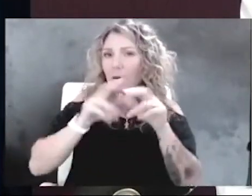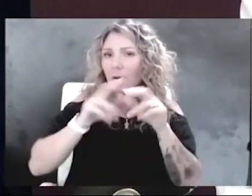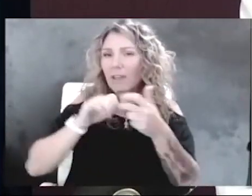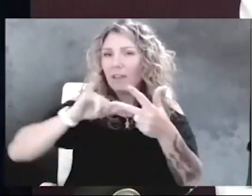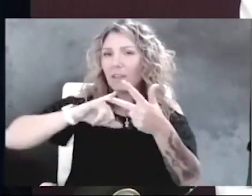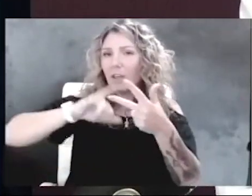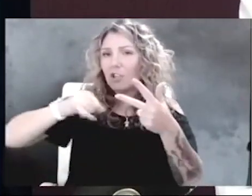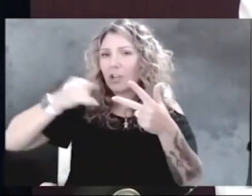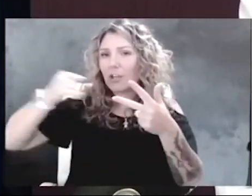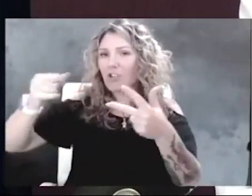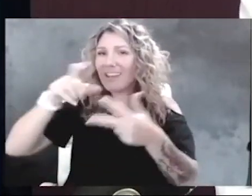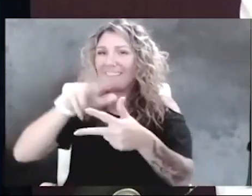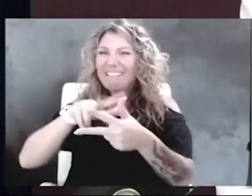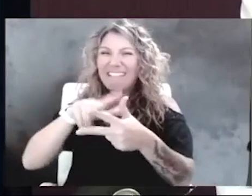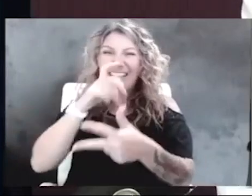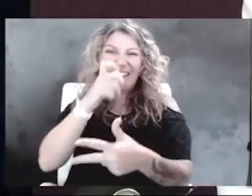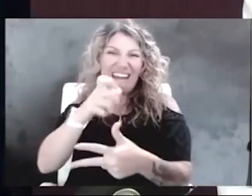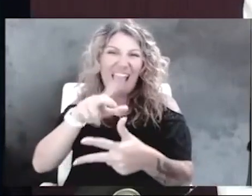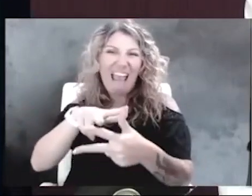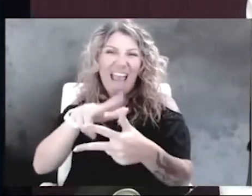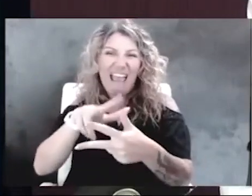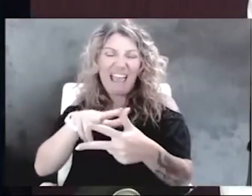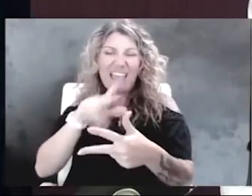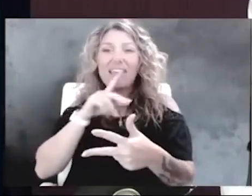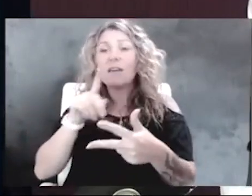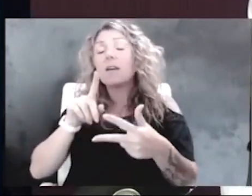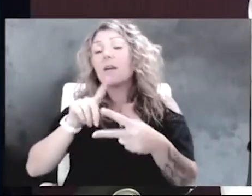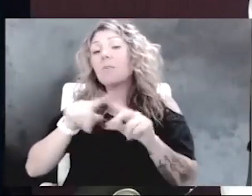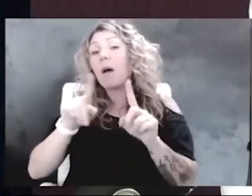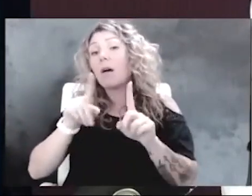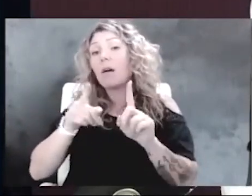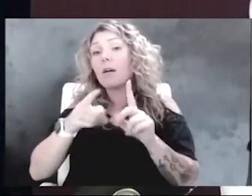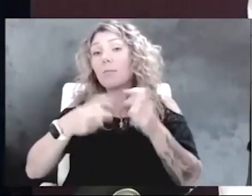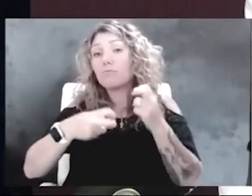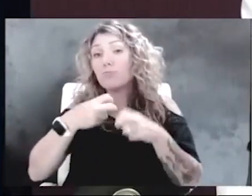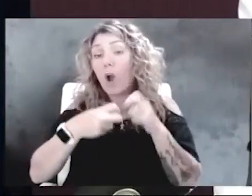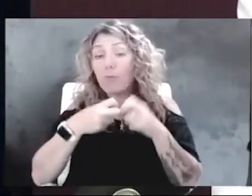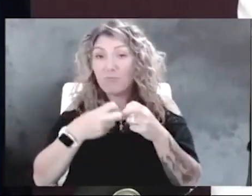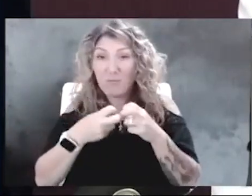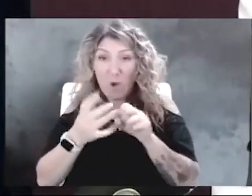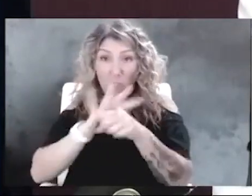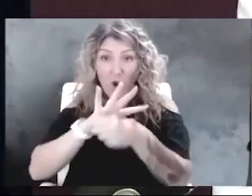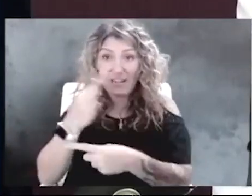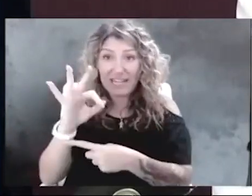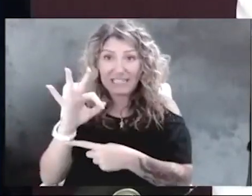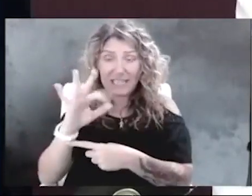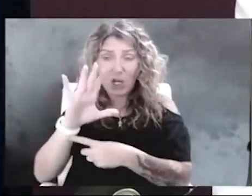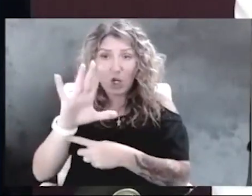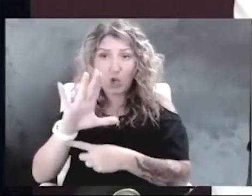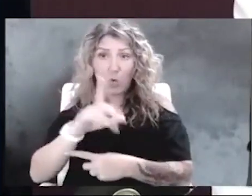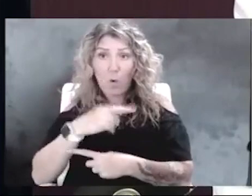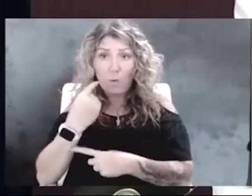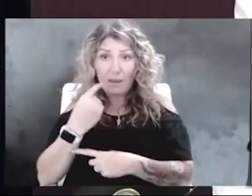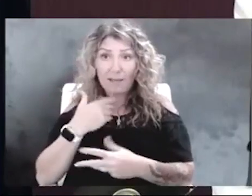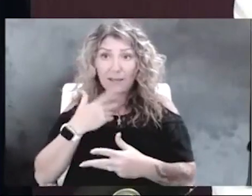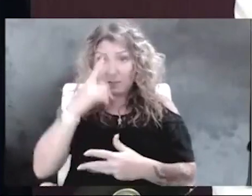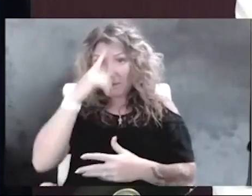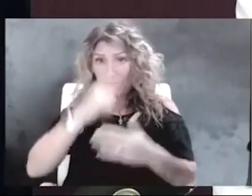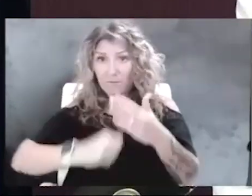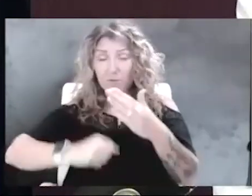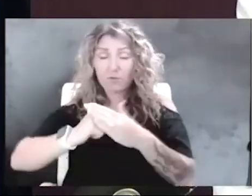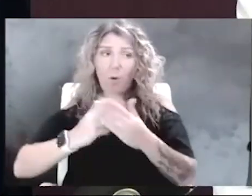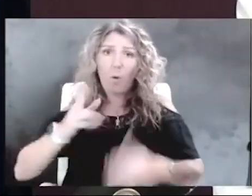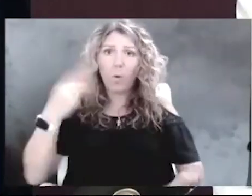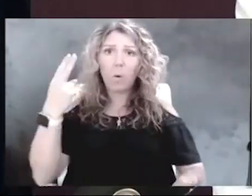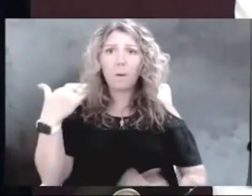and Moderna. The problem is if you get COVID-19, the risk of stroke is much higher. And so just be thoughtful about it. Yeah. So is there a risk?